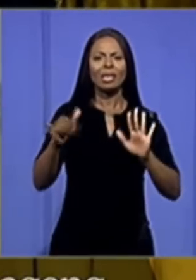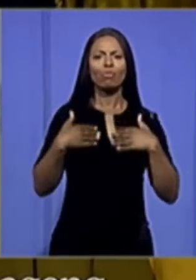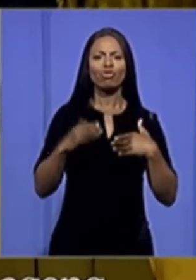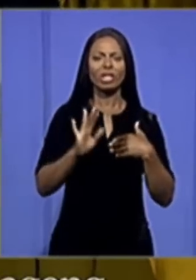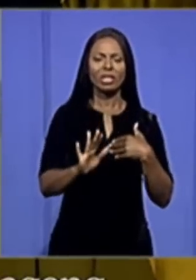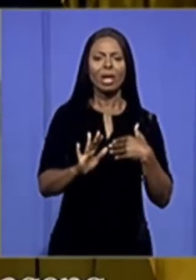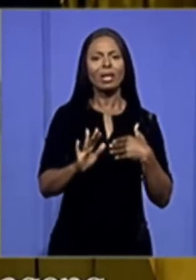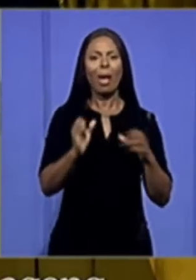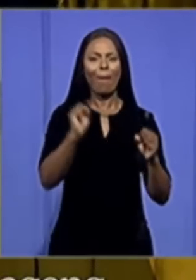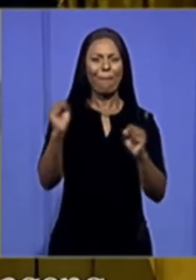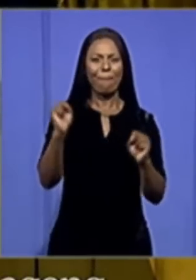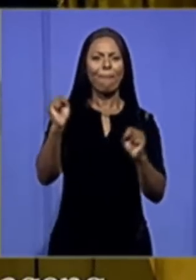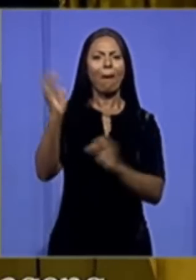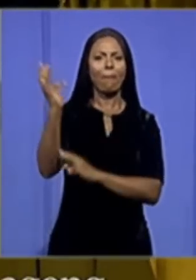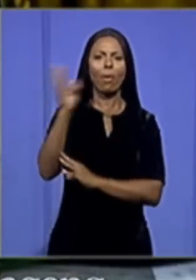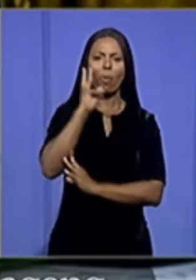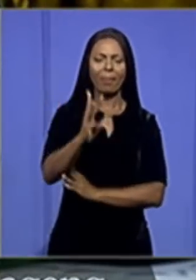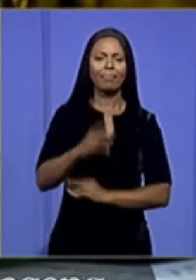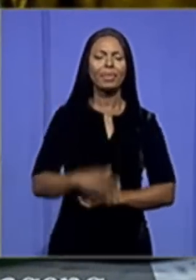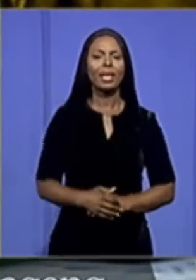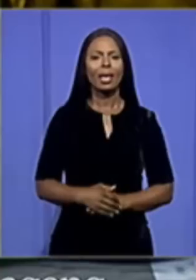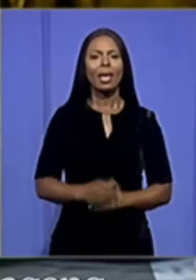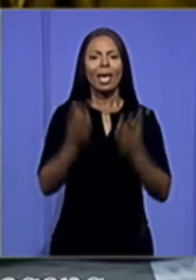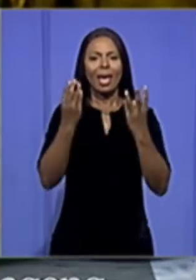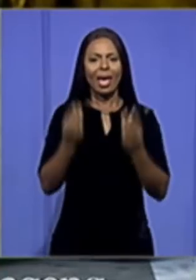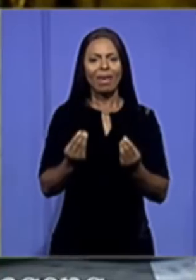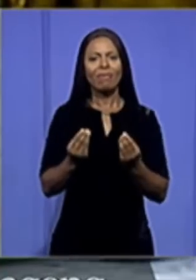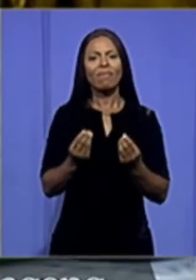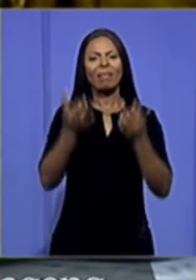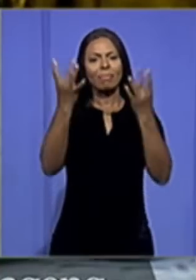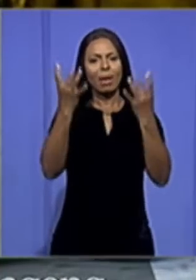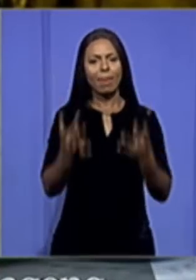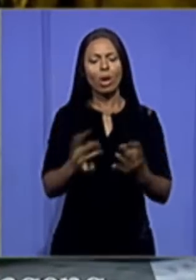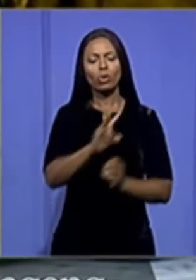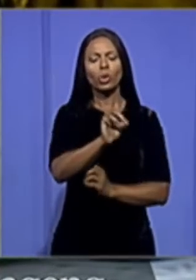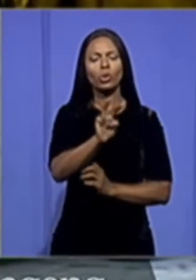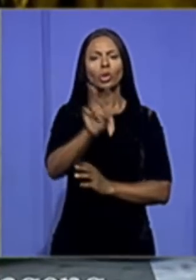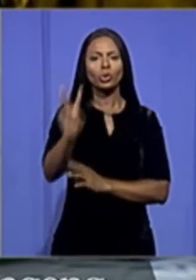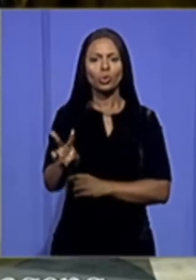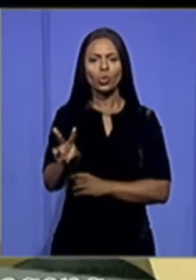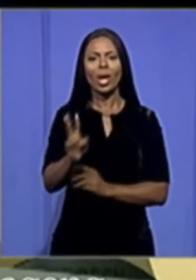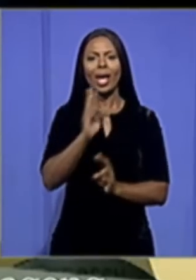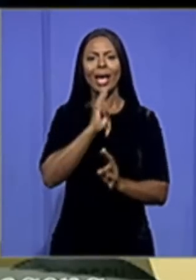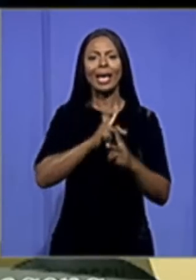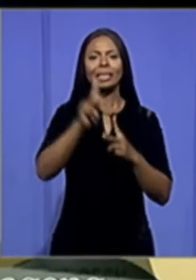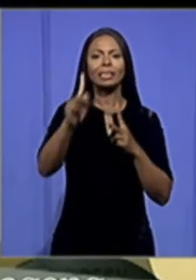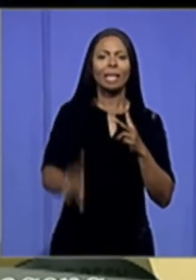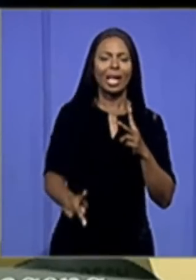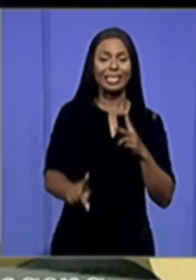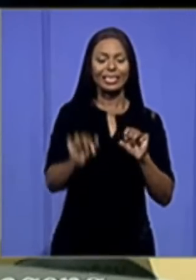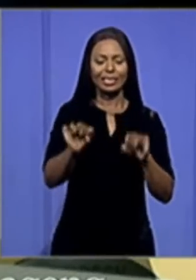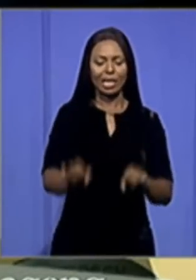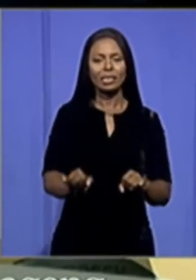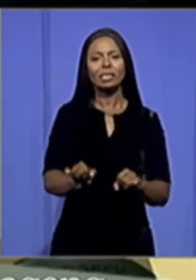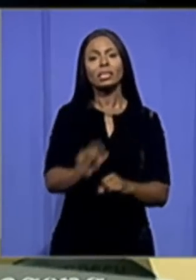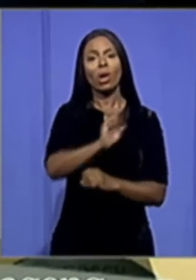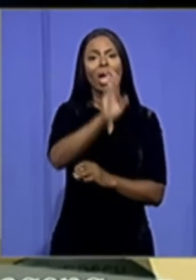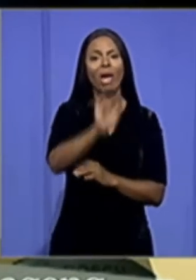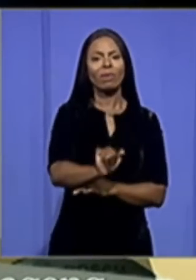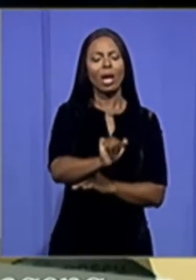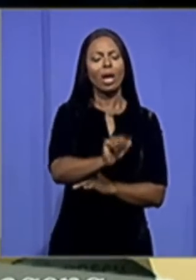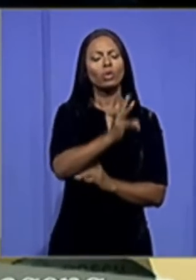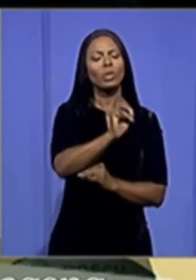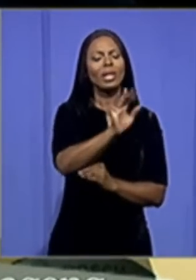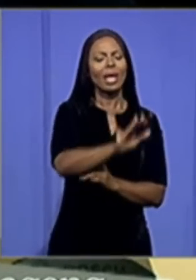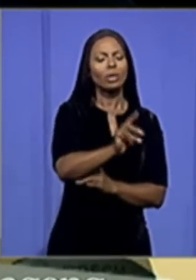if you recall, we had Census 2022 results, and they came out and says, yes, South Africa of 2024 is